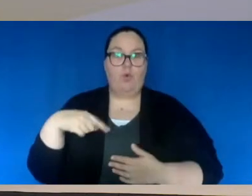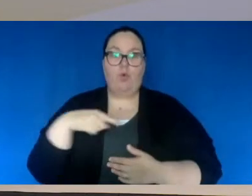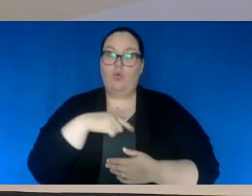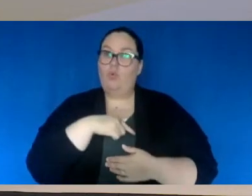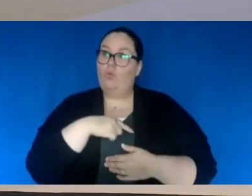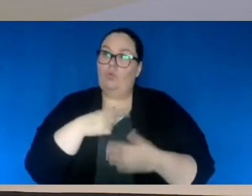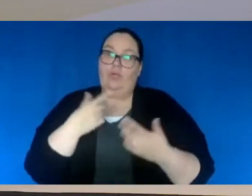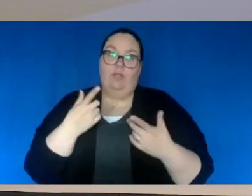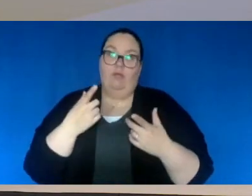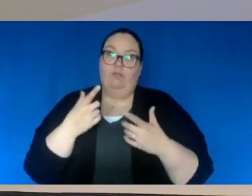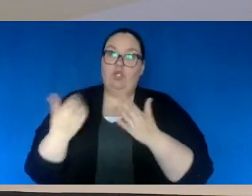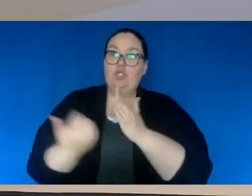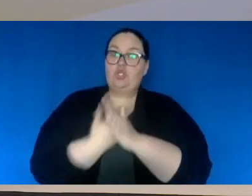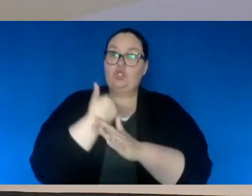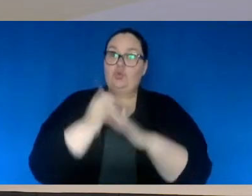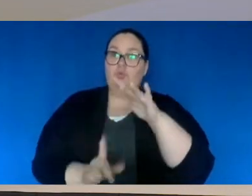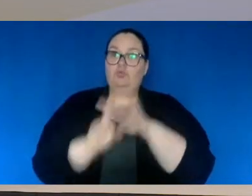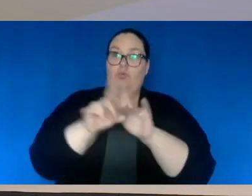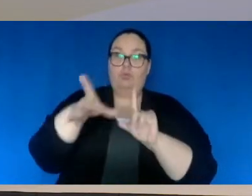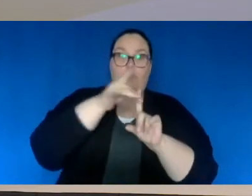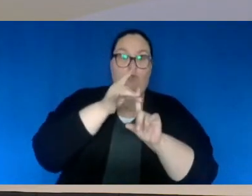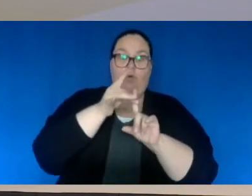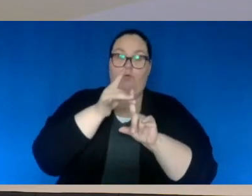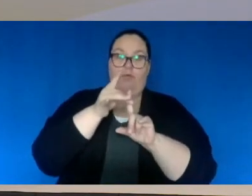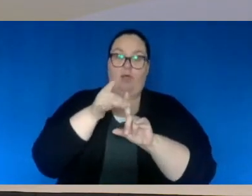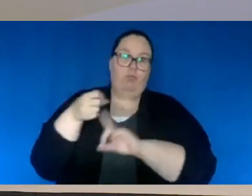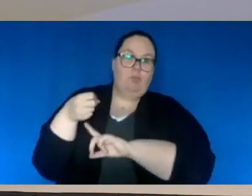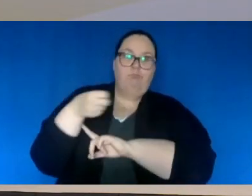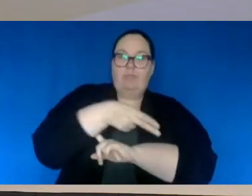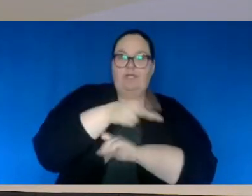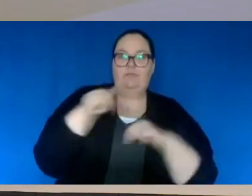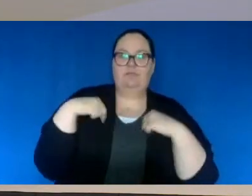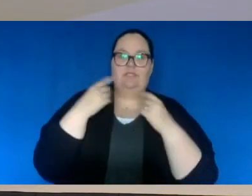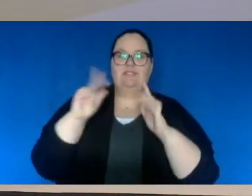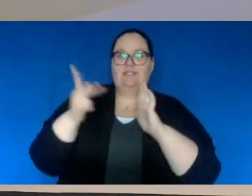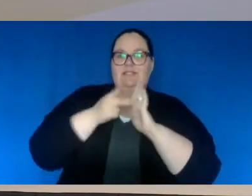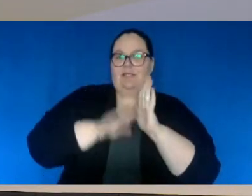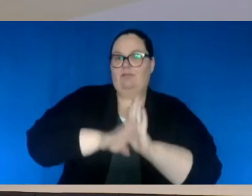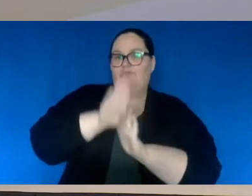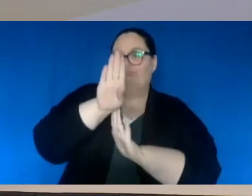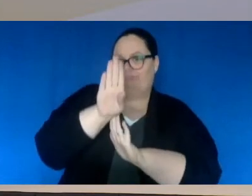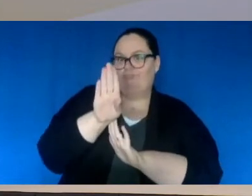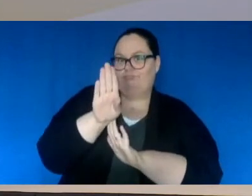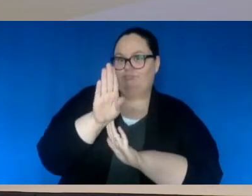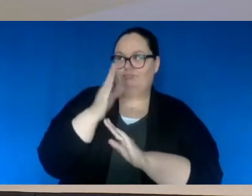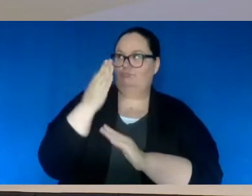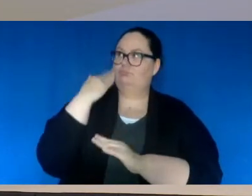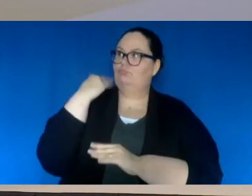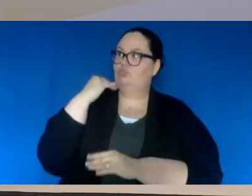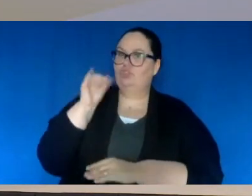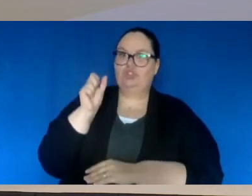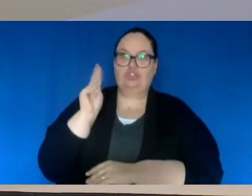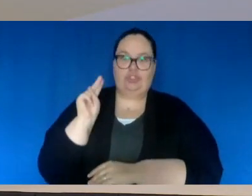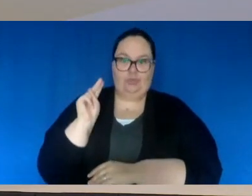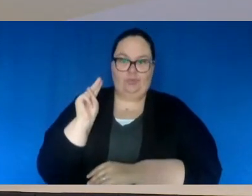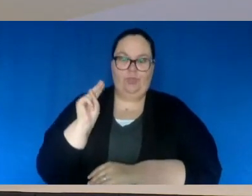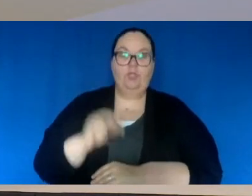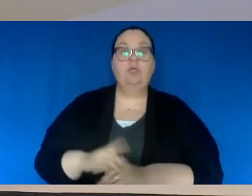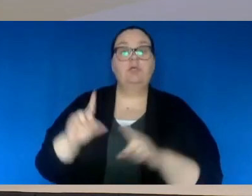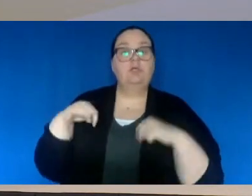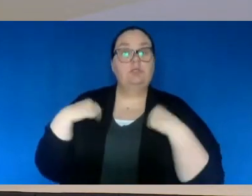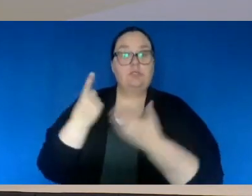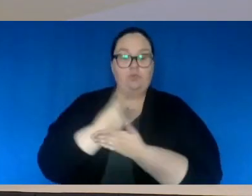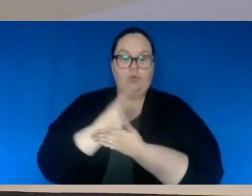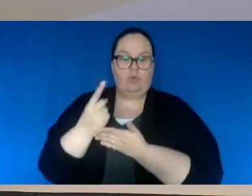cases and the number of active cases that we experienced at the peak of the second wave in early January. During the past week,